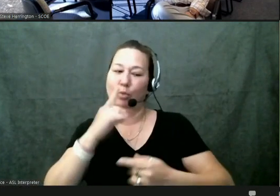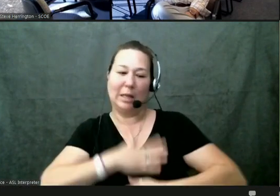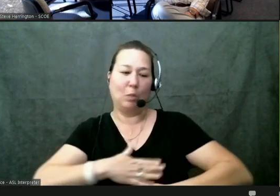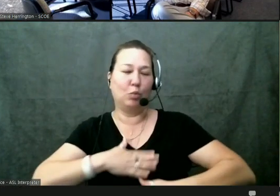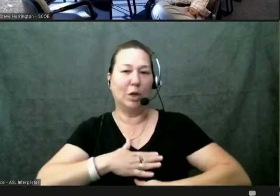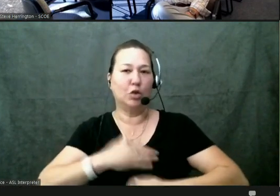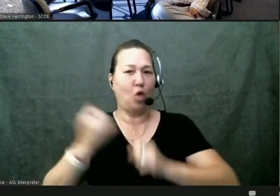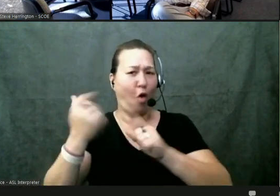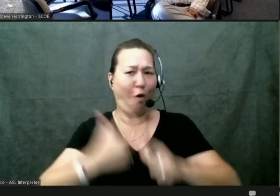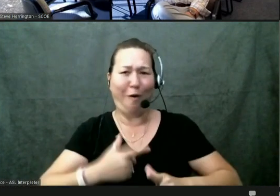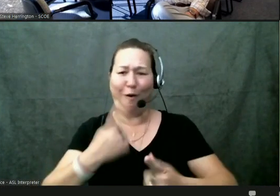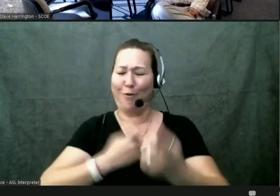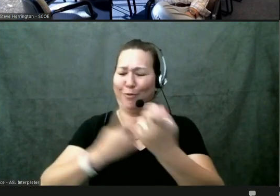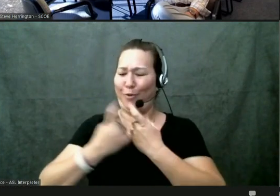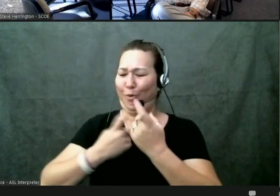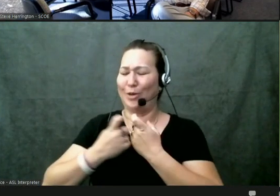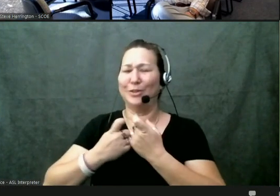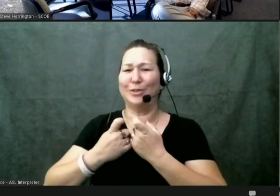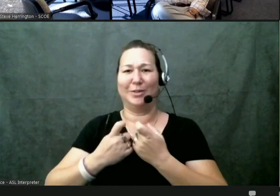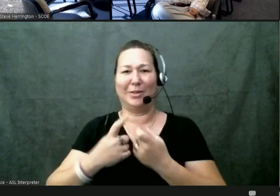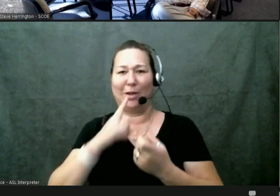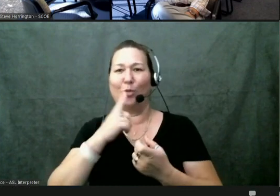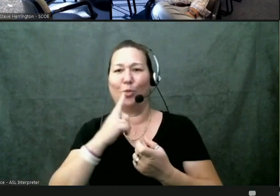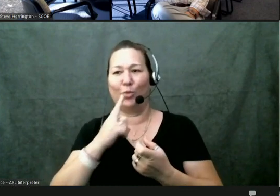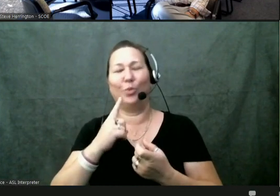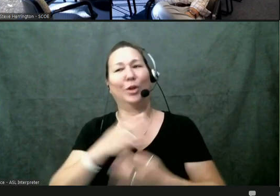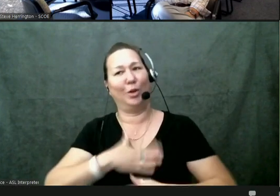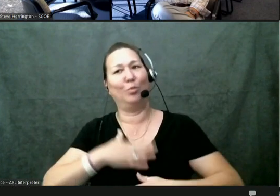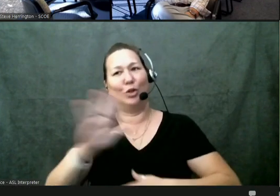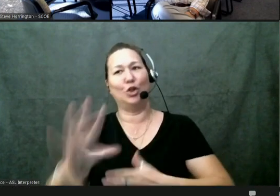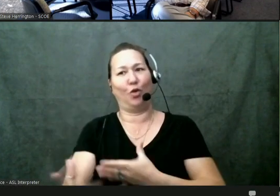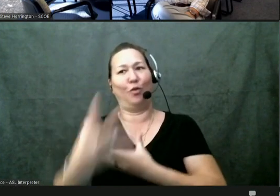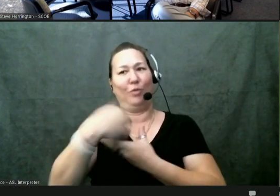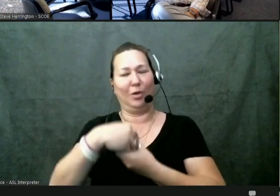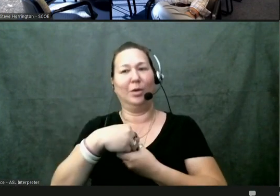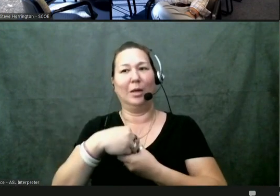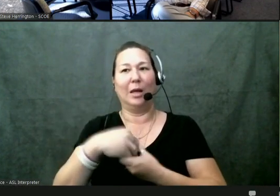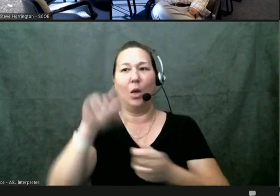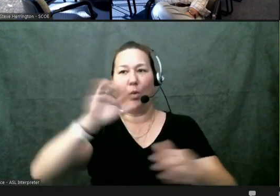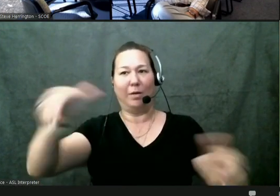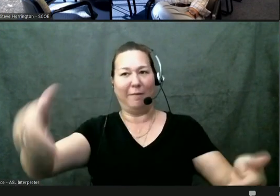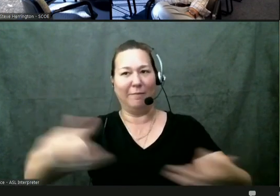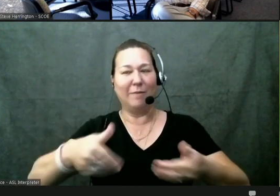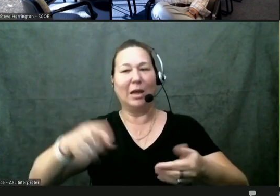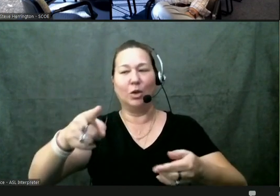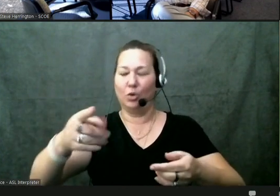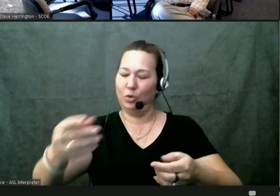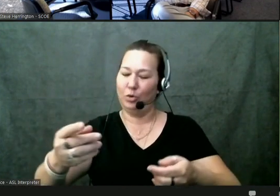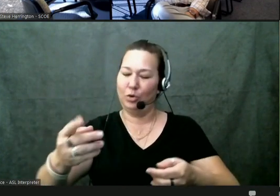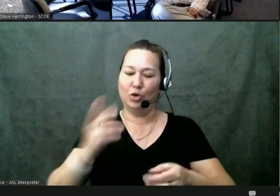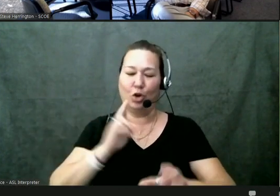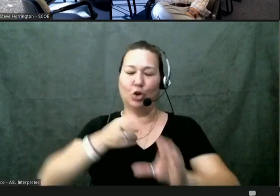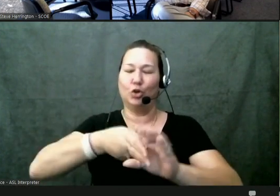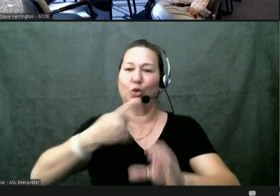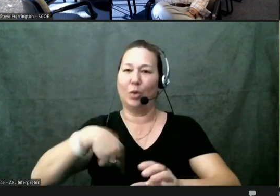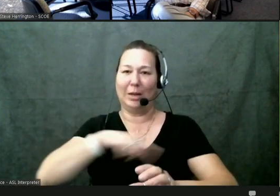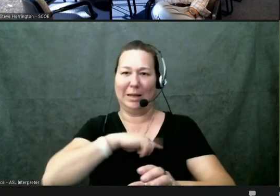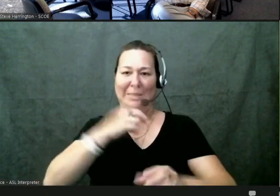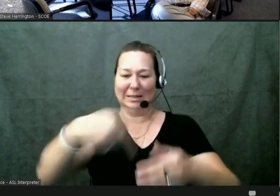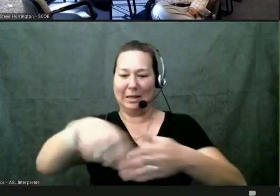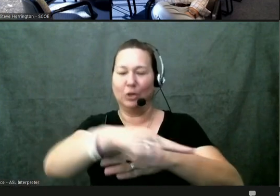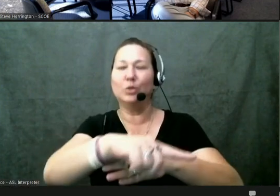your involvement. We do invite everyone to join us again next week when we will be having these